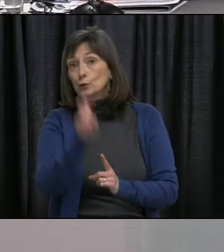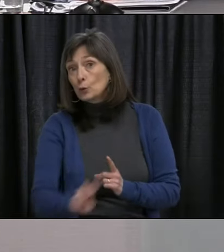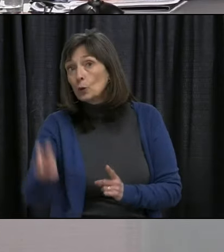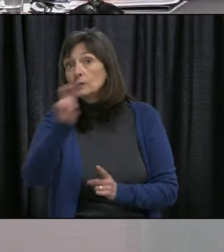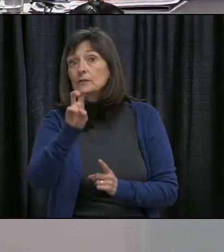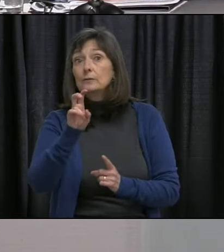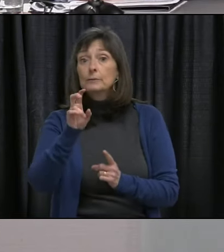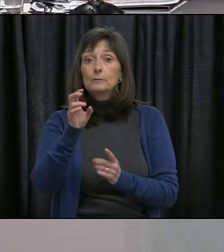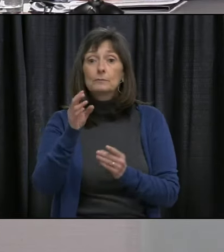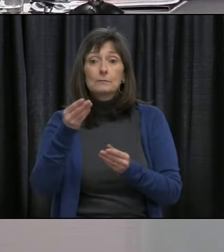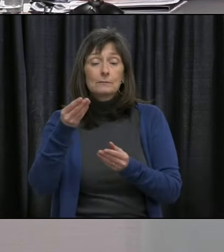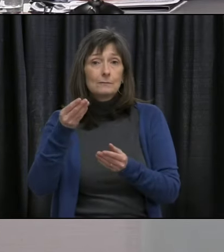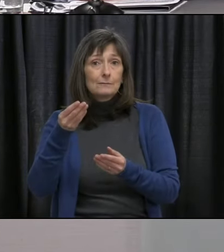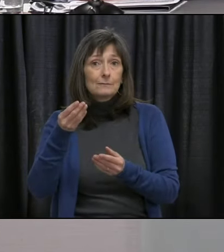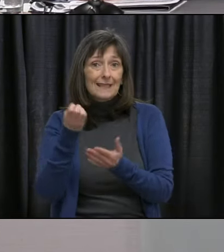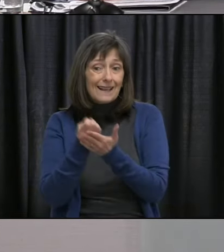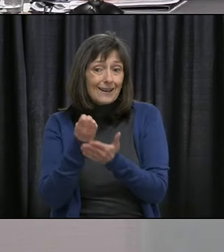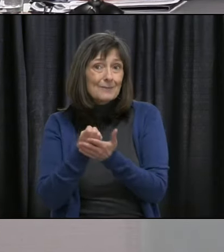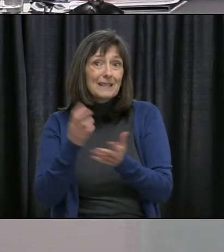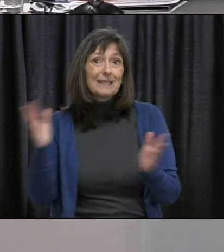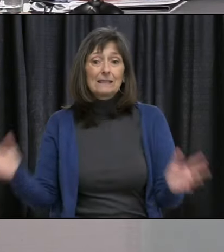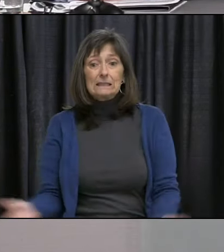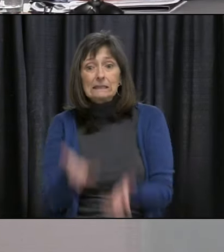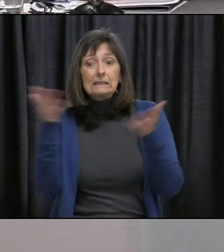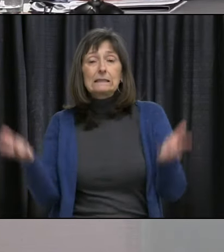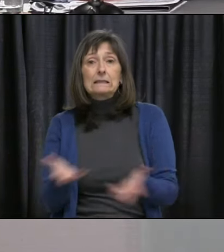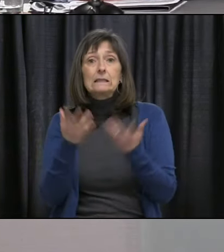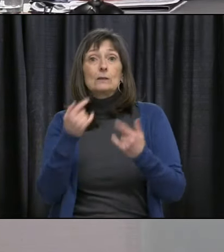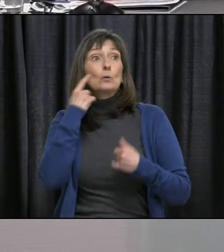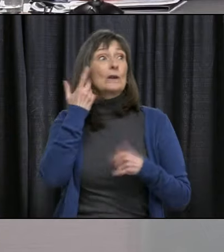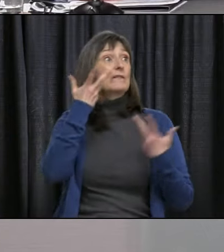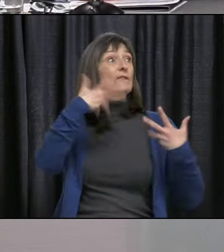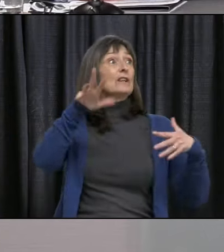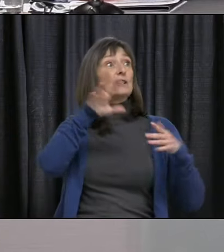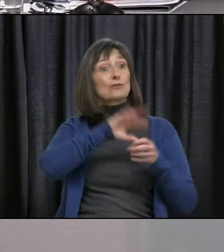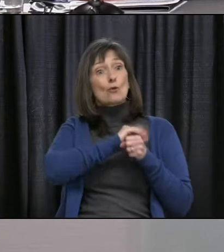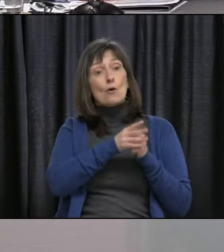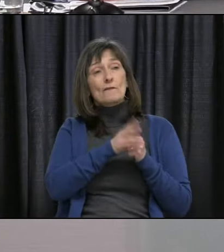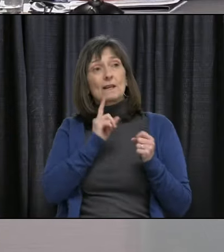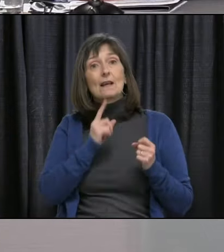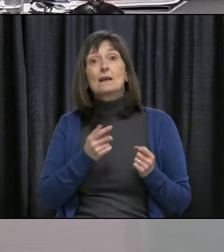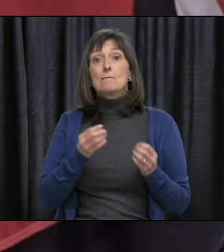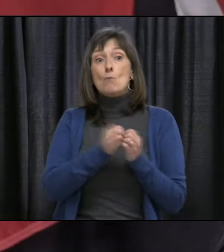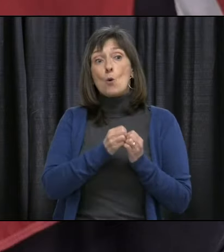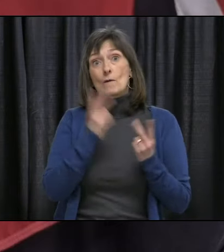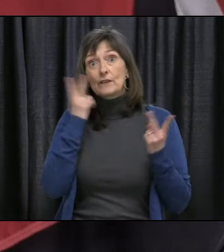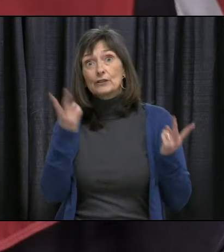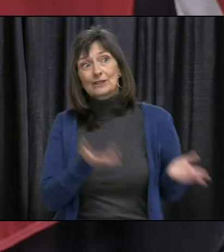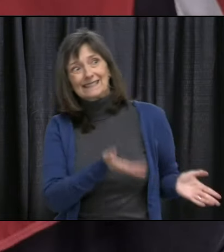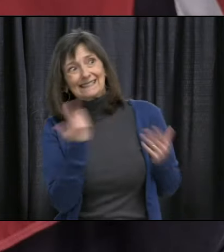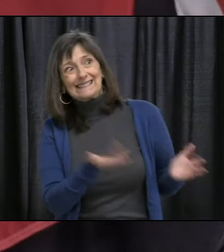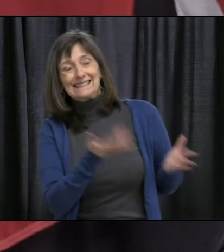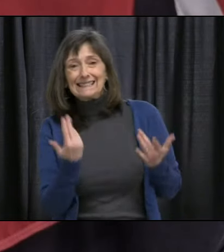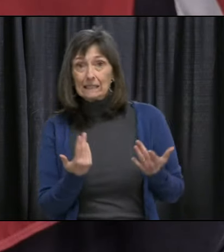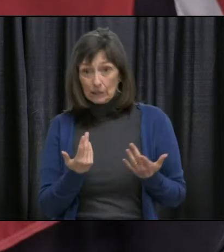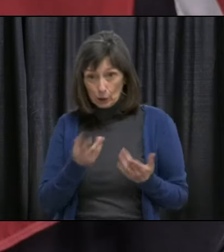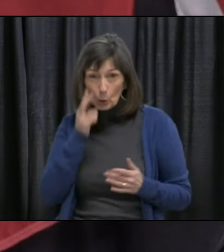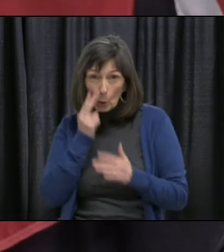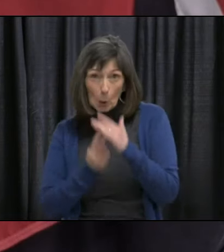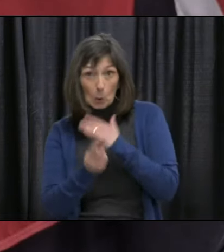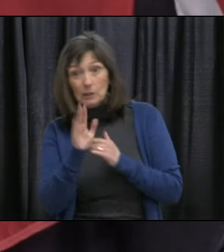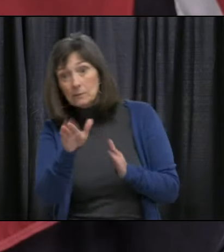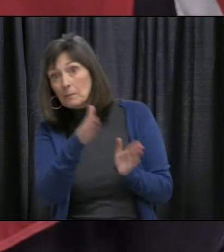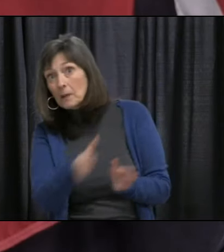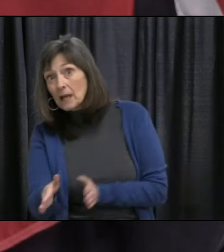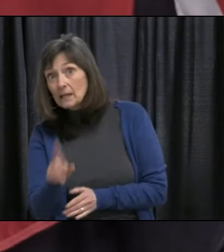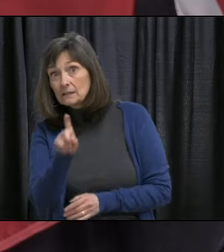tourism sector and, traveler confidence once the pandemic is over? So when you look at the alert system that's